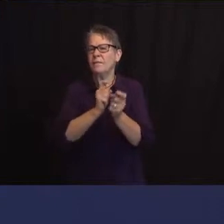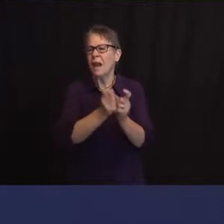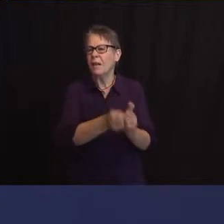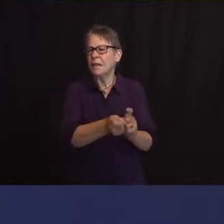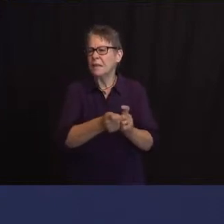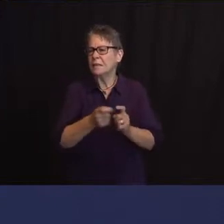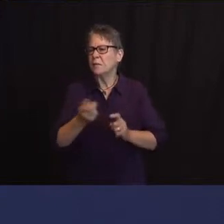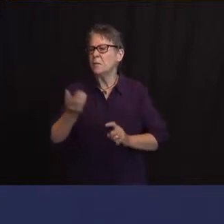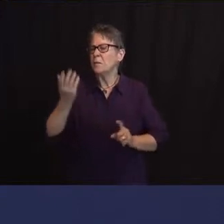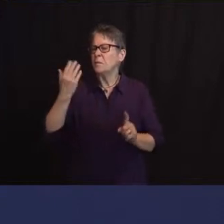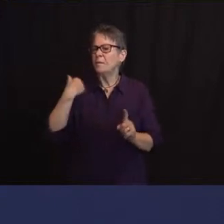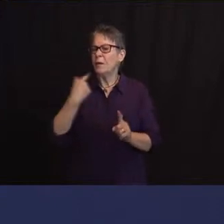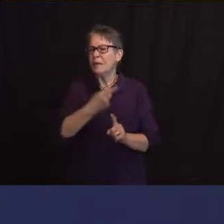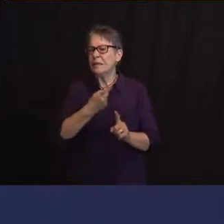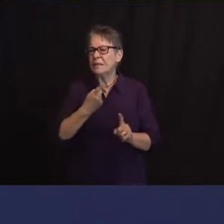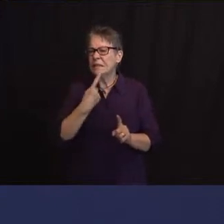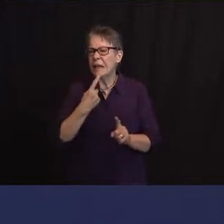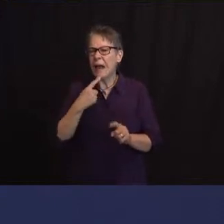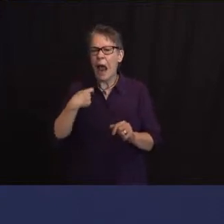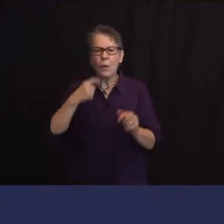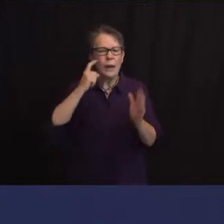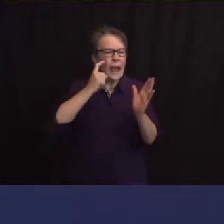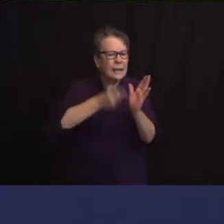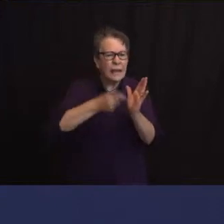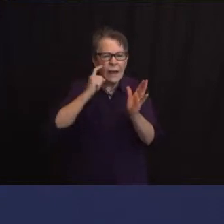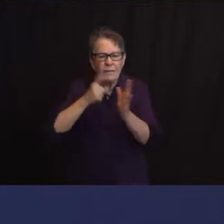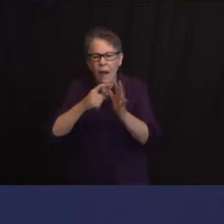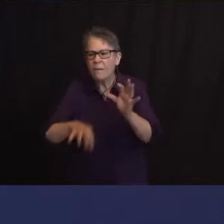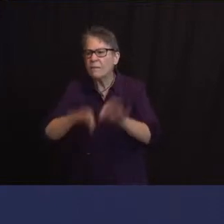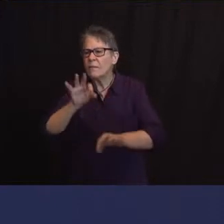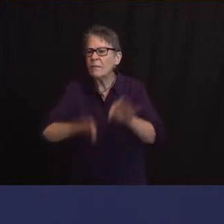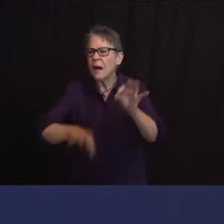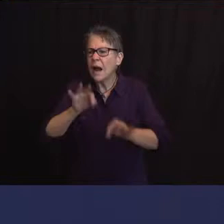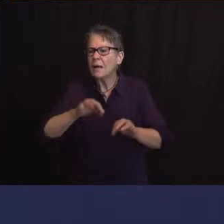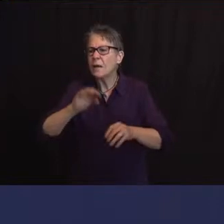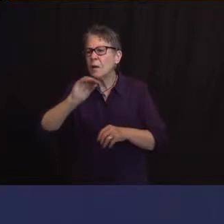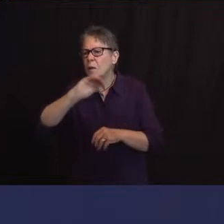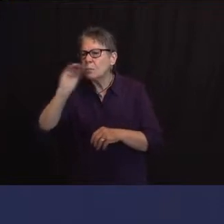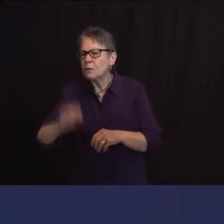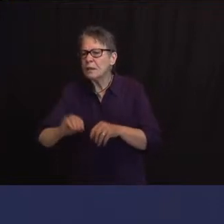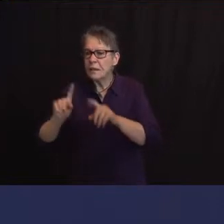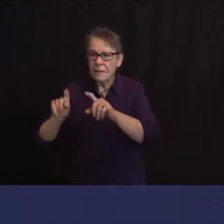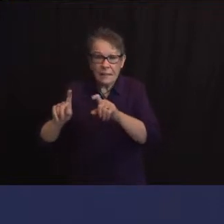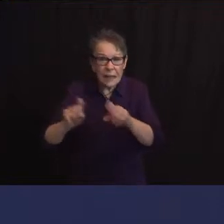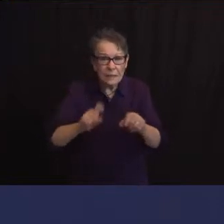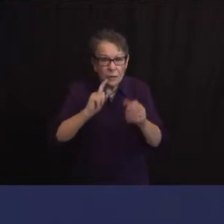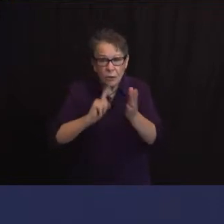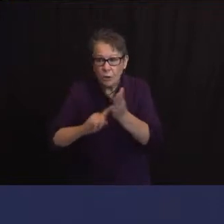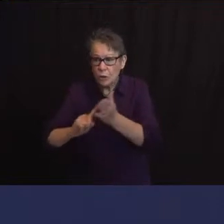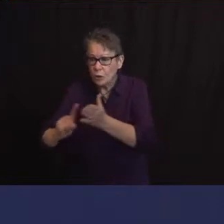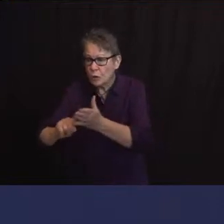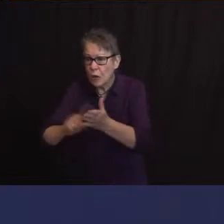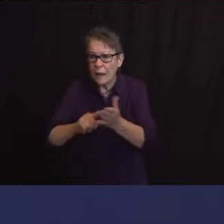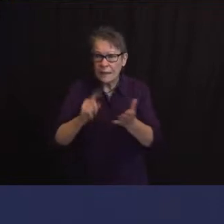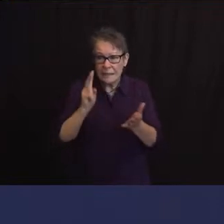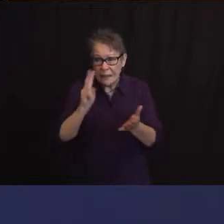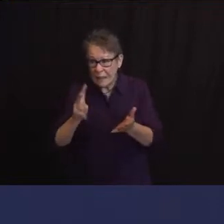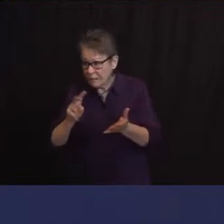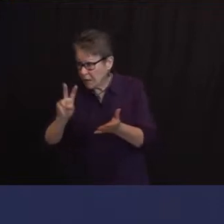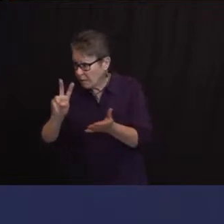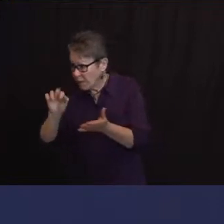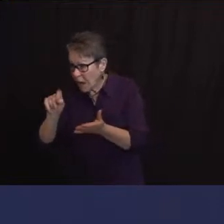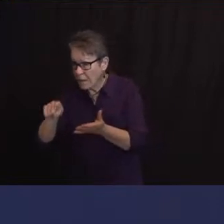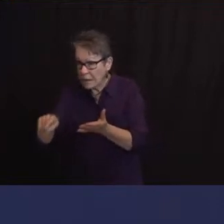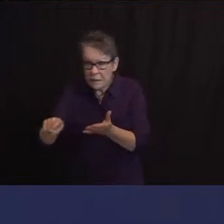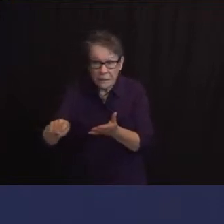past? And are there, or has it increased, excuse me, and are there projections on just how prevalent these variants are in the state based off the